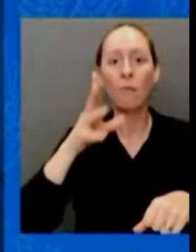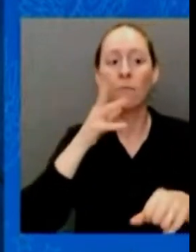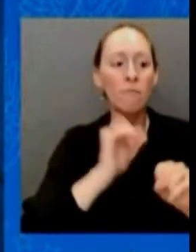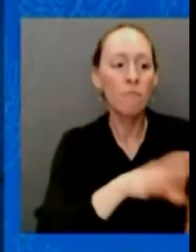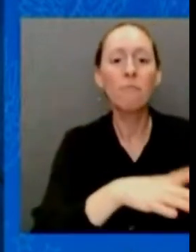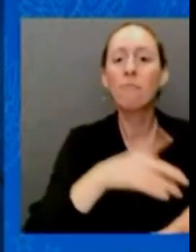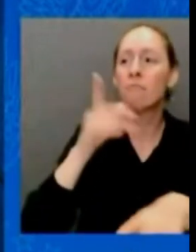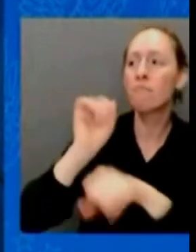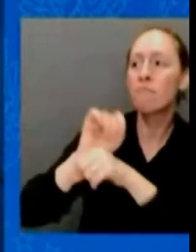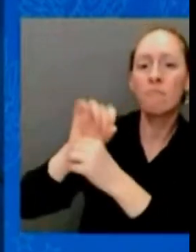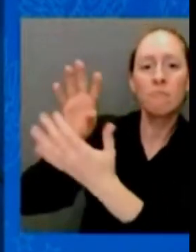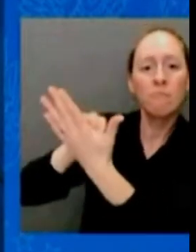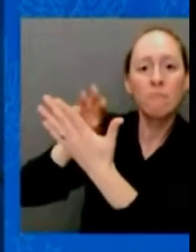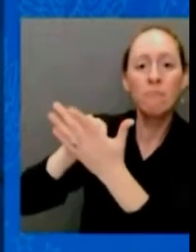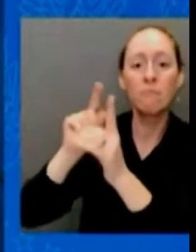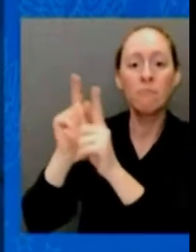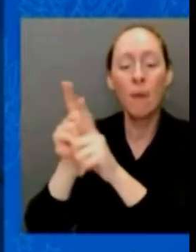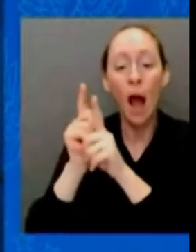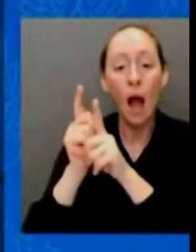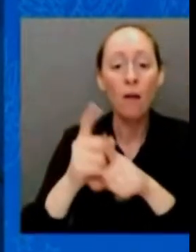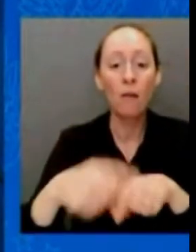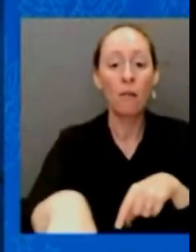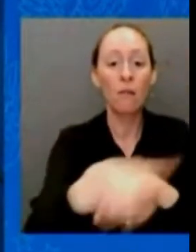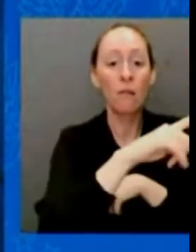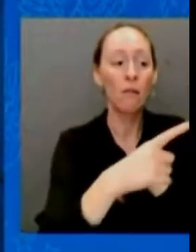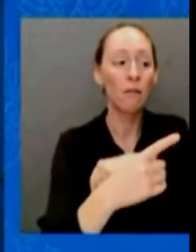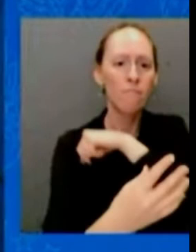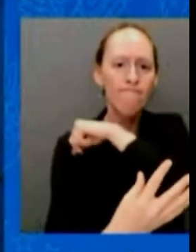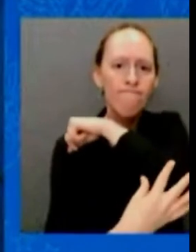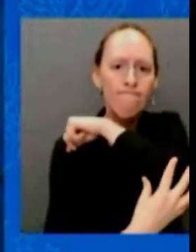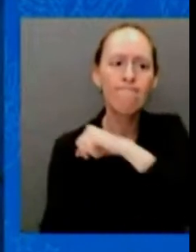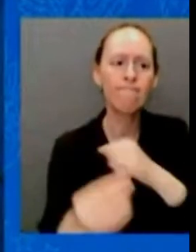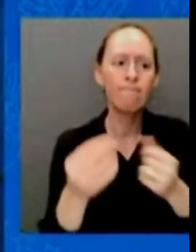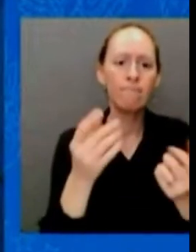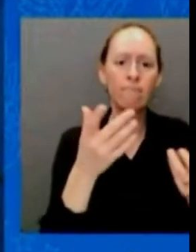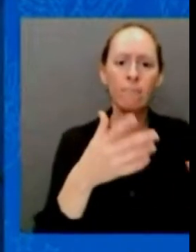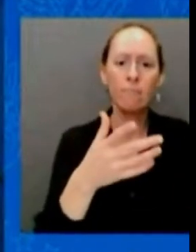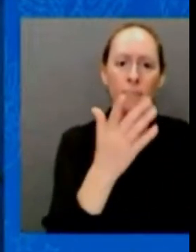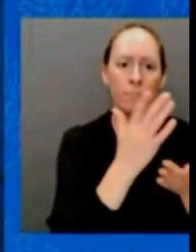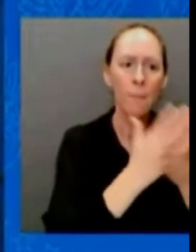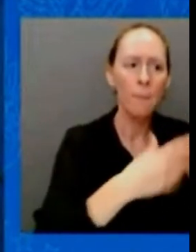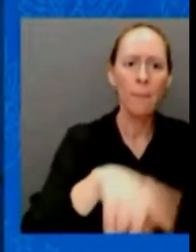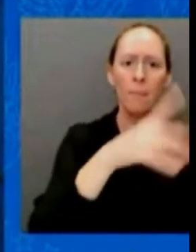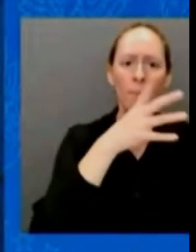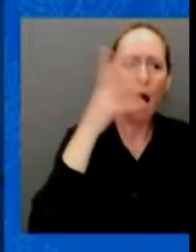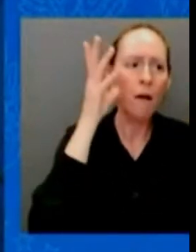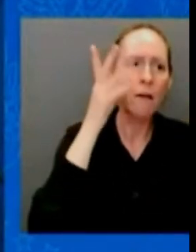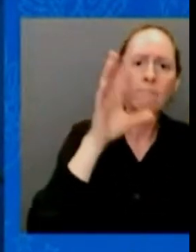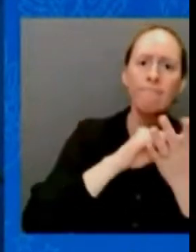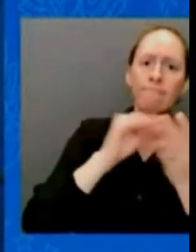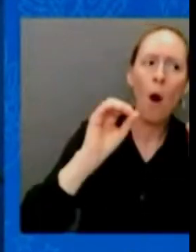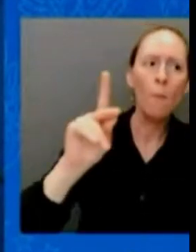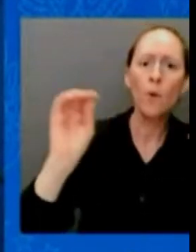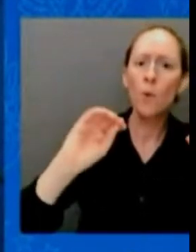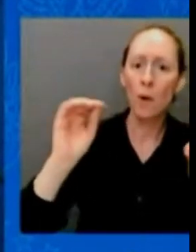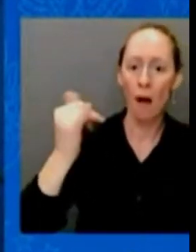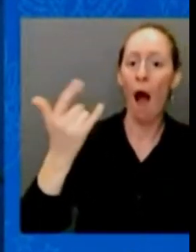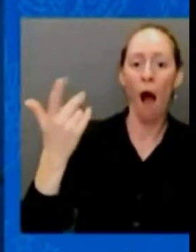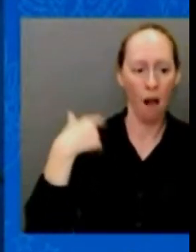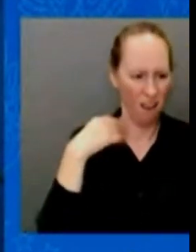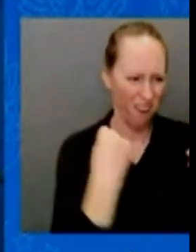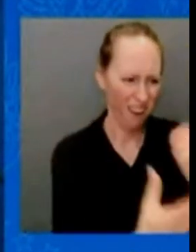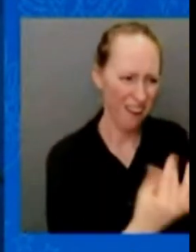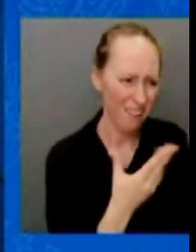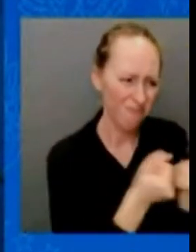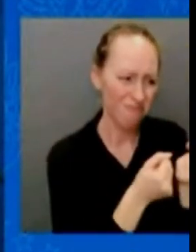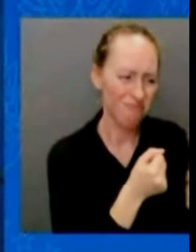that they never would have had, that their parents didn't have. That's how we build the New York dream, and it's happening before our eyes. That is what is